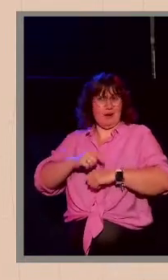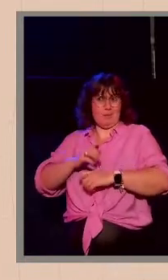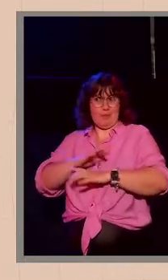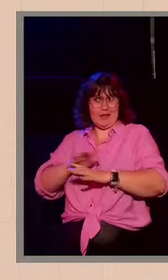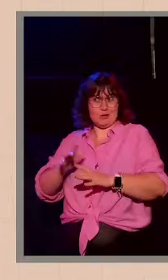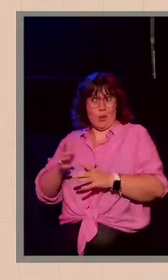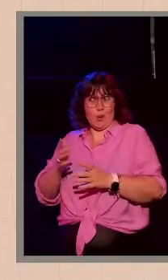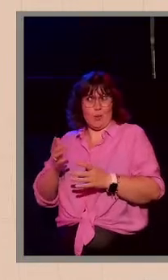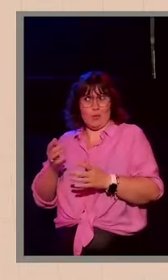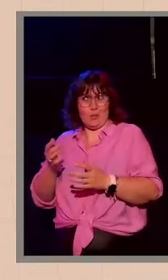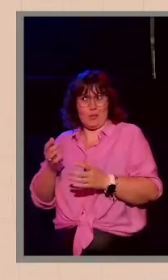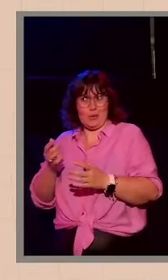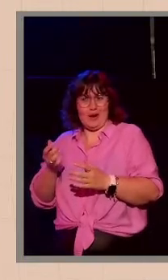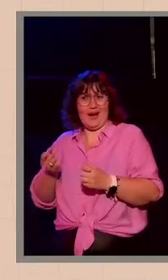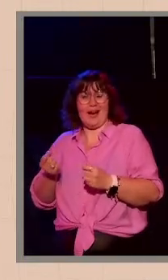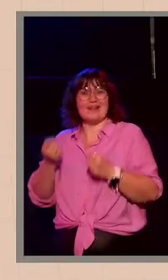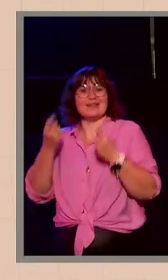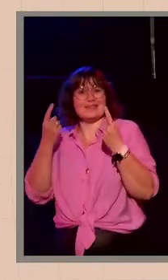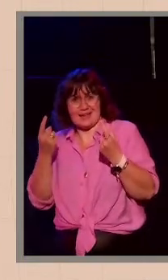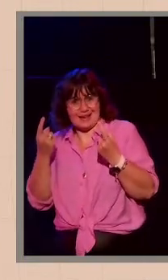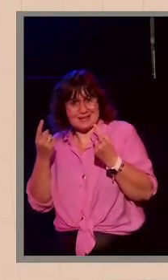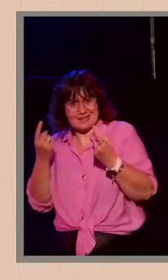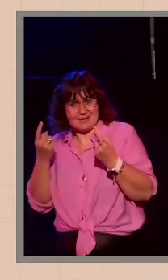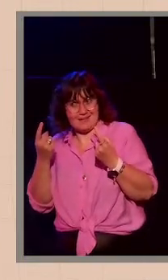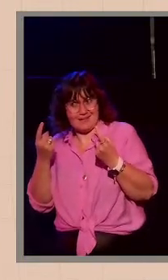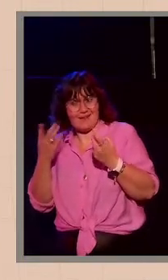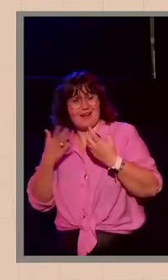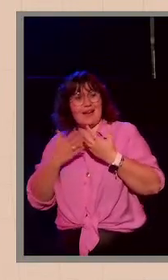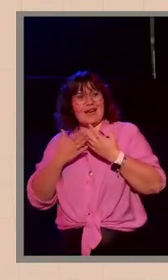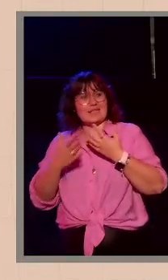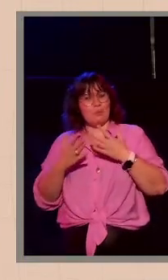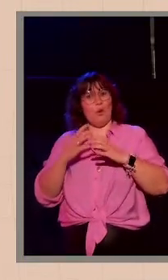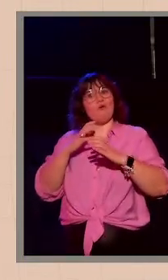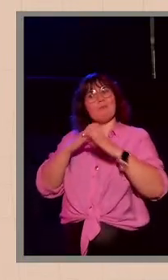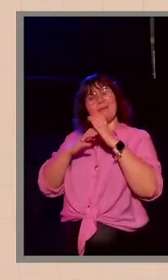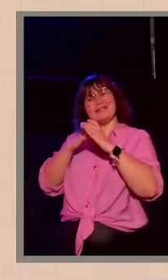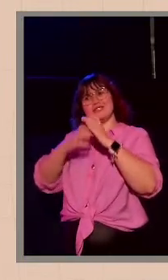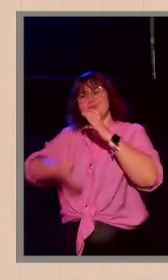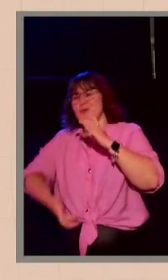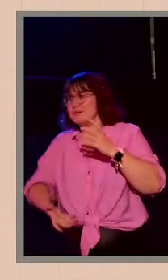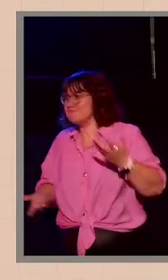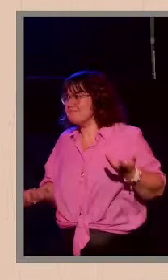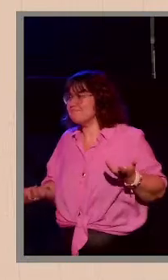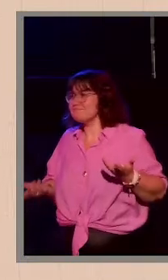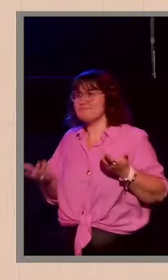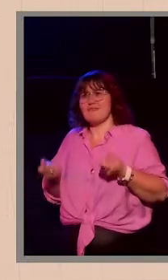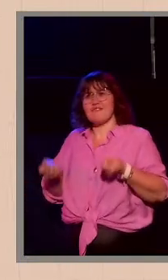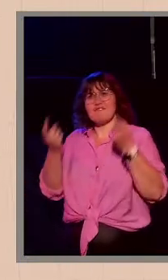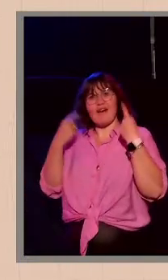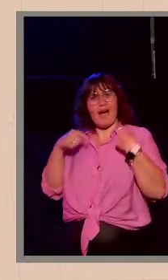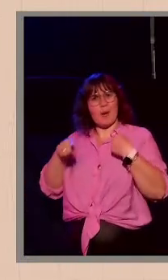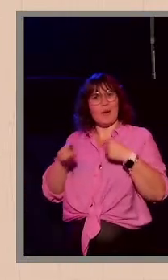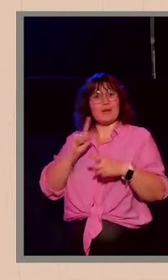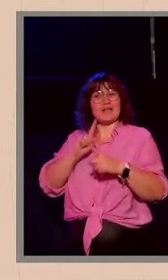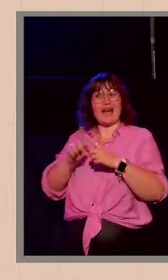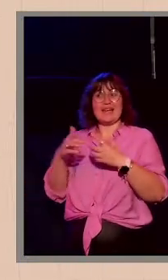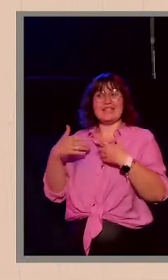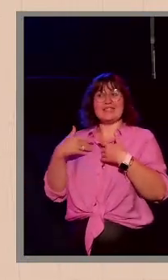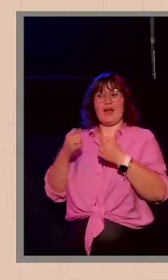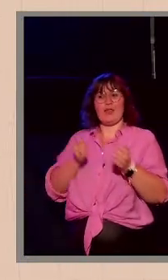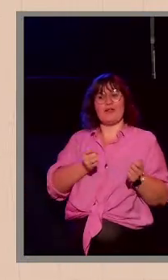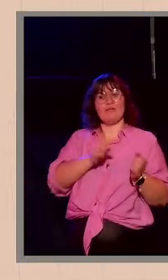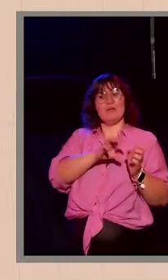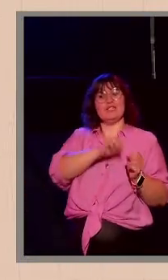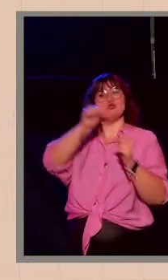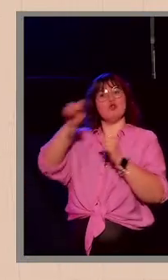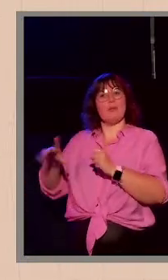not understanding. There is a lot of miscommunication, and it would be healthy if we knew that and then looked for other